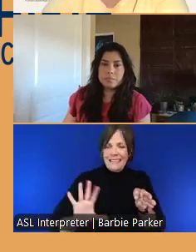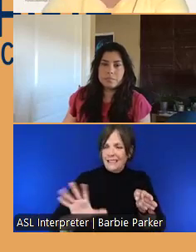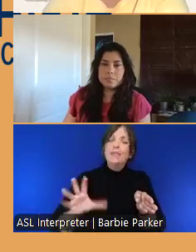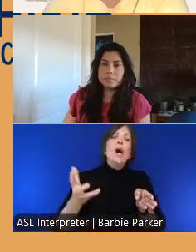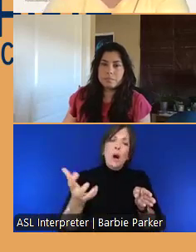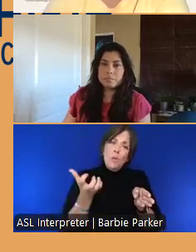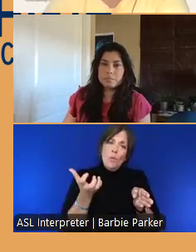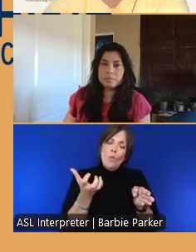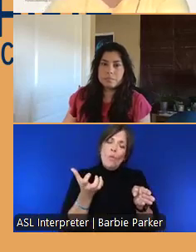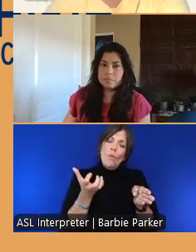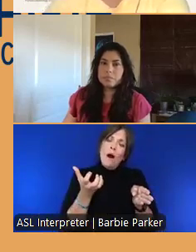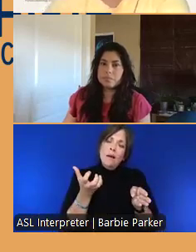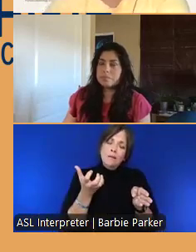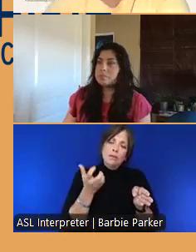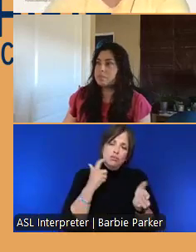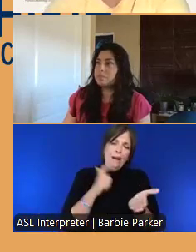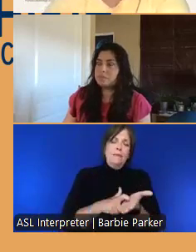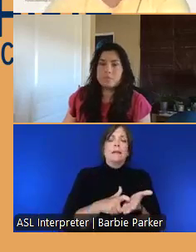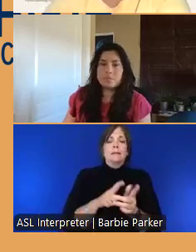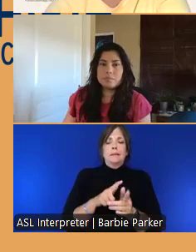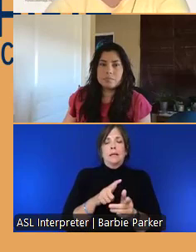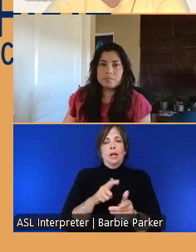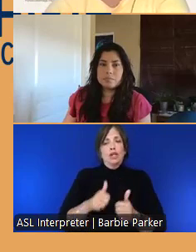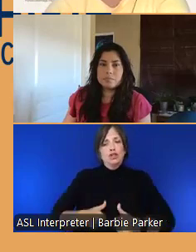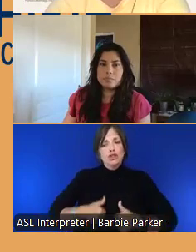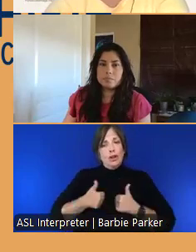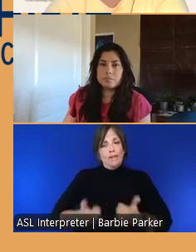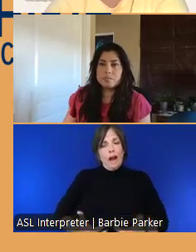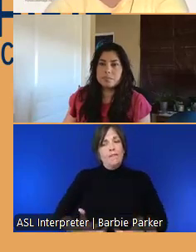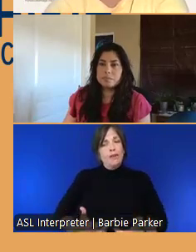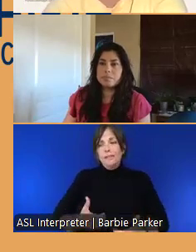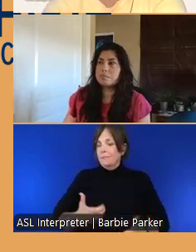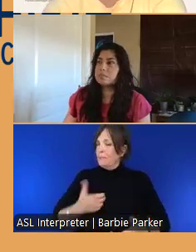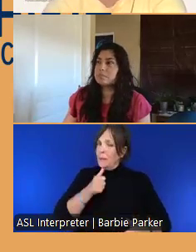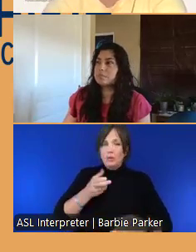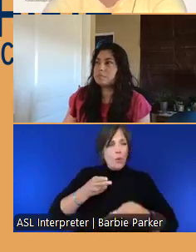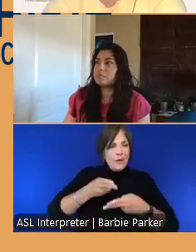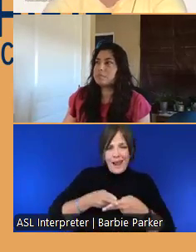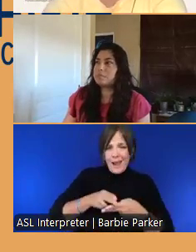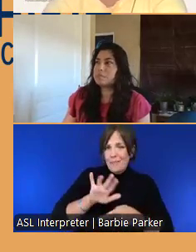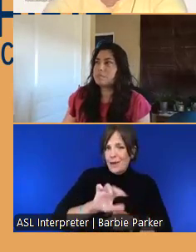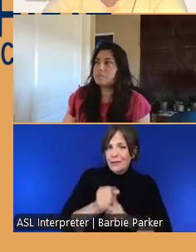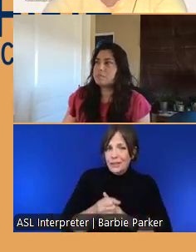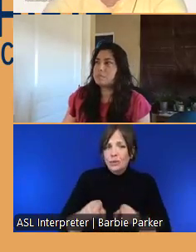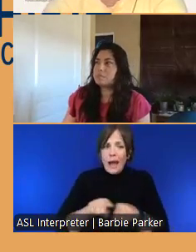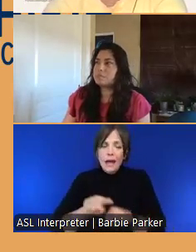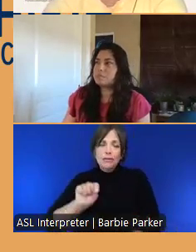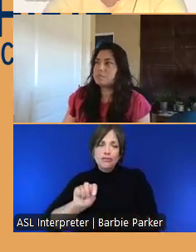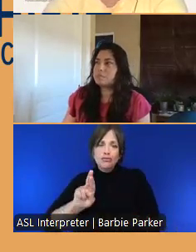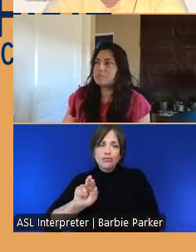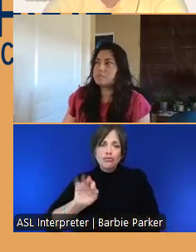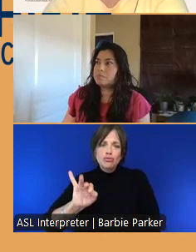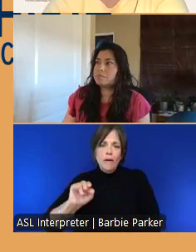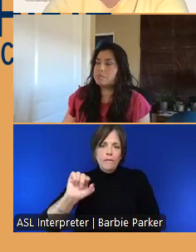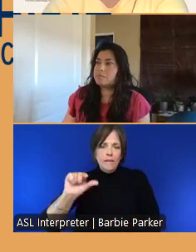I do think it's important to recognize that survivors may not name their situation as trafficking, and there could be lots